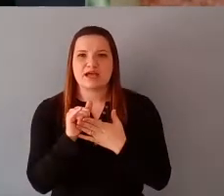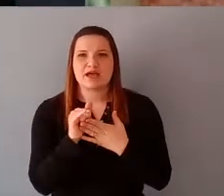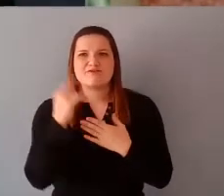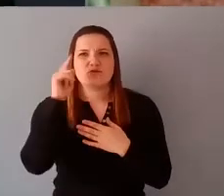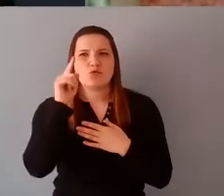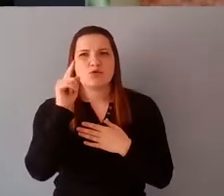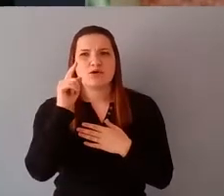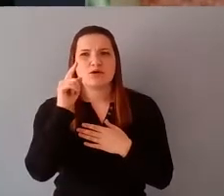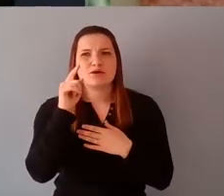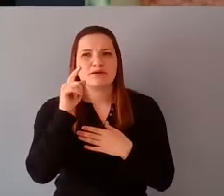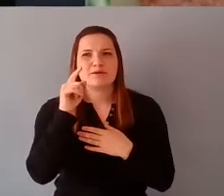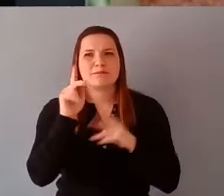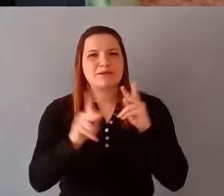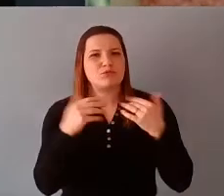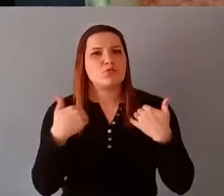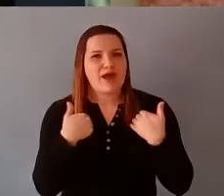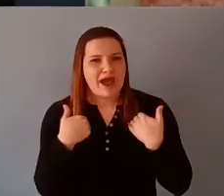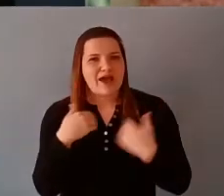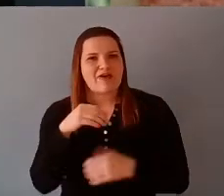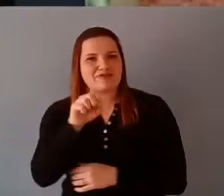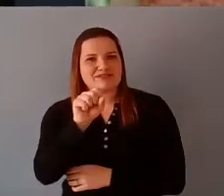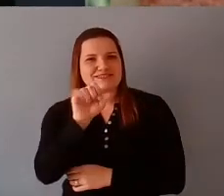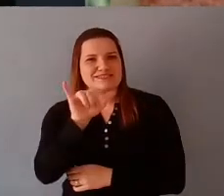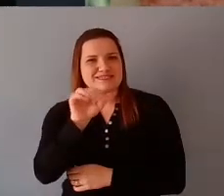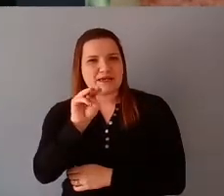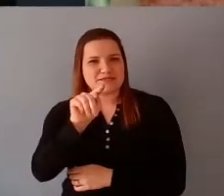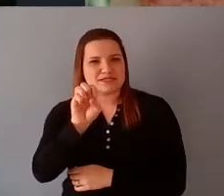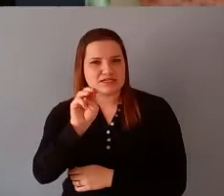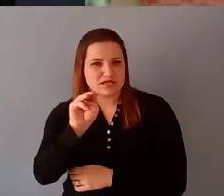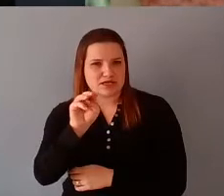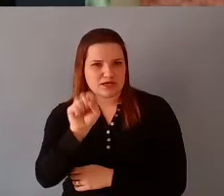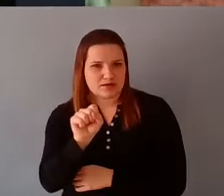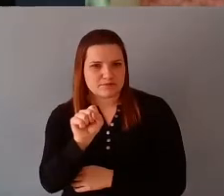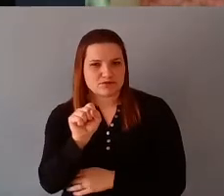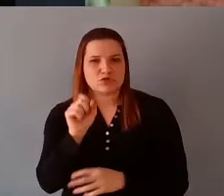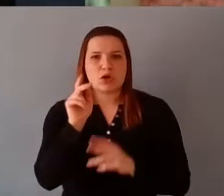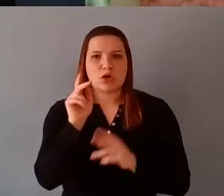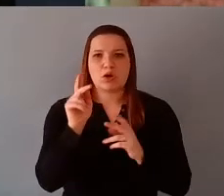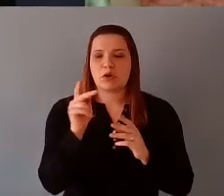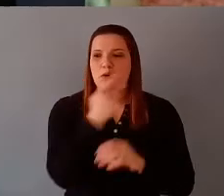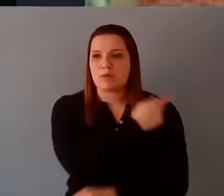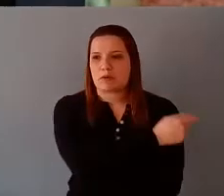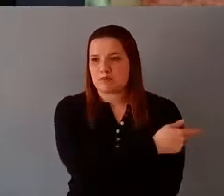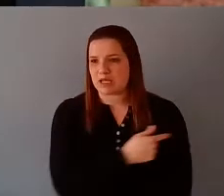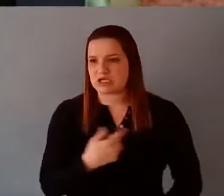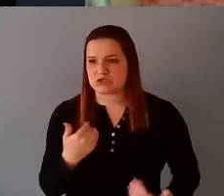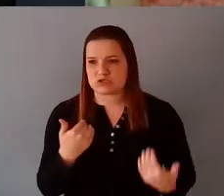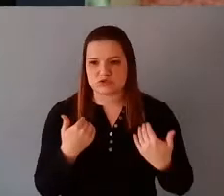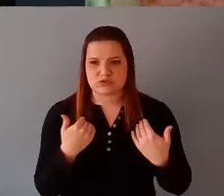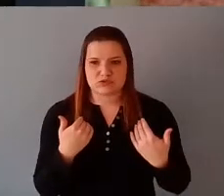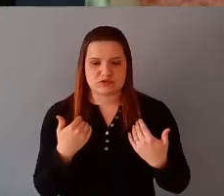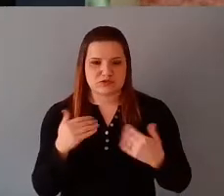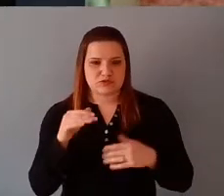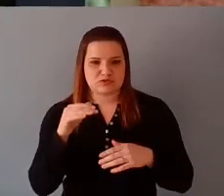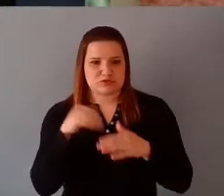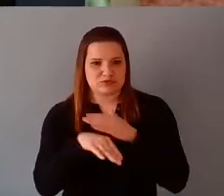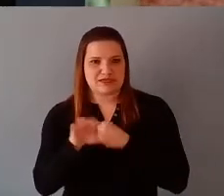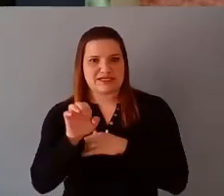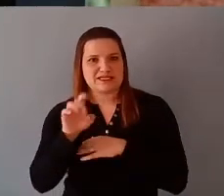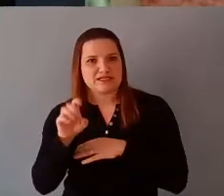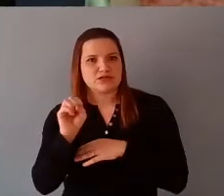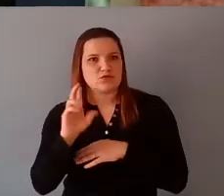for symptomatic patients, obviously. So patients that are presenting to our ED or